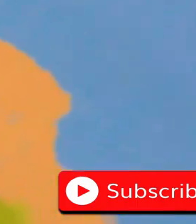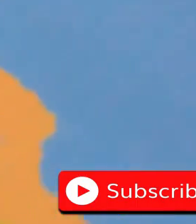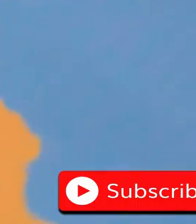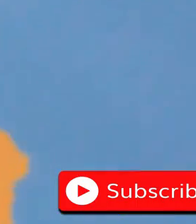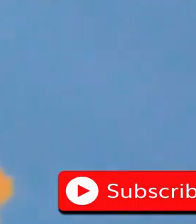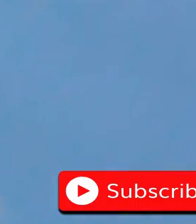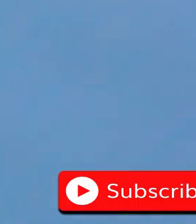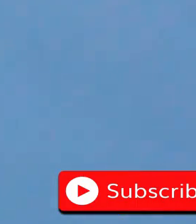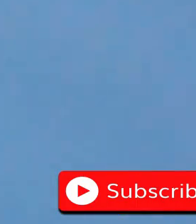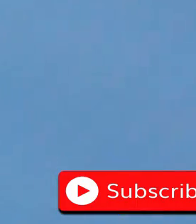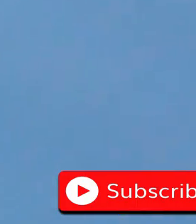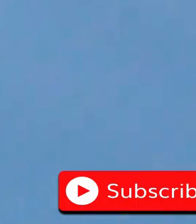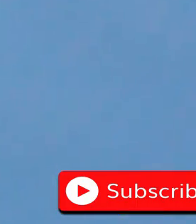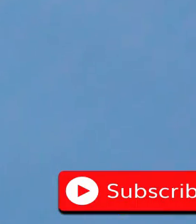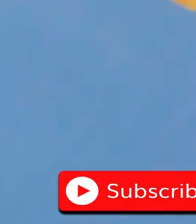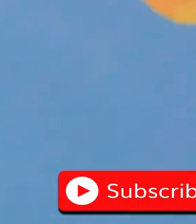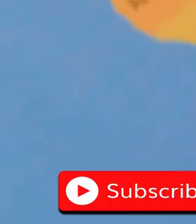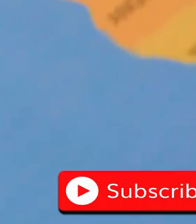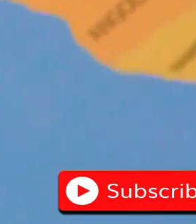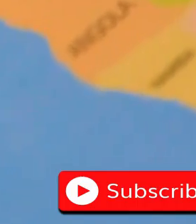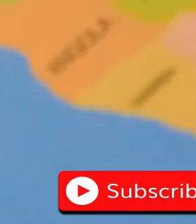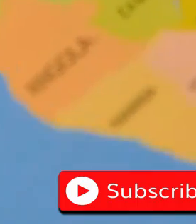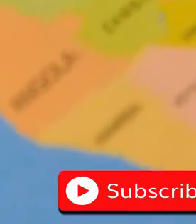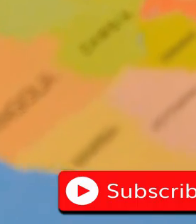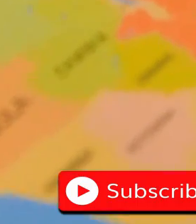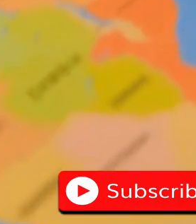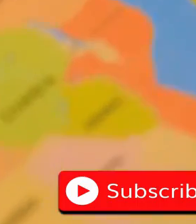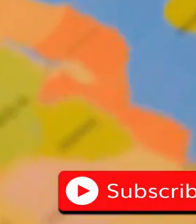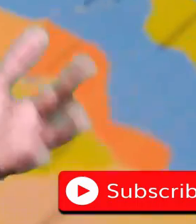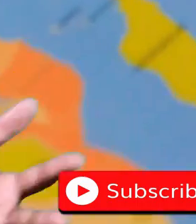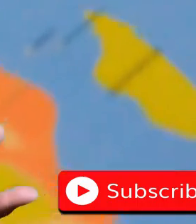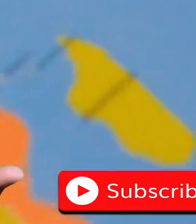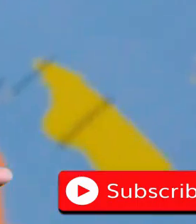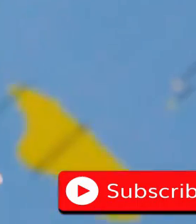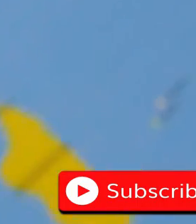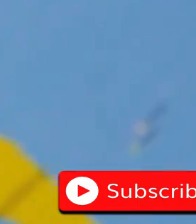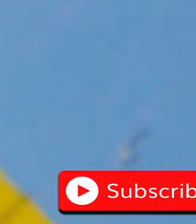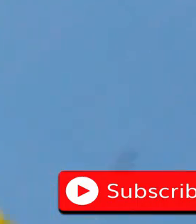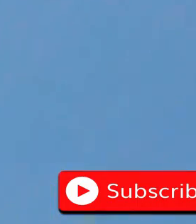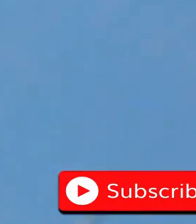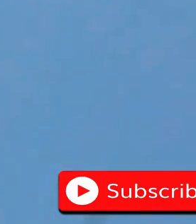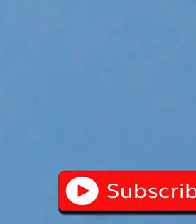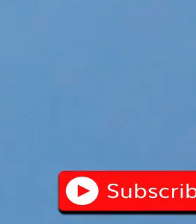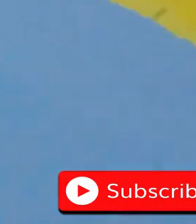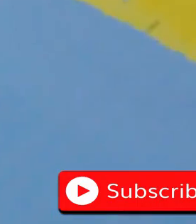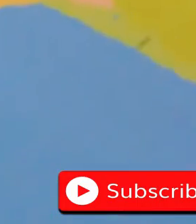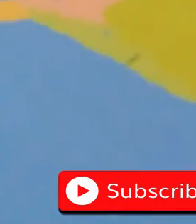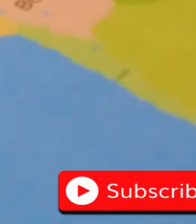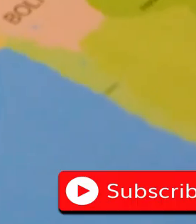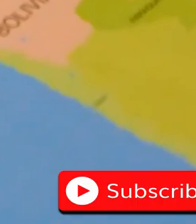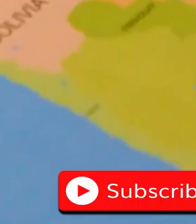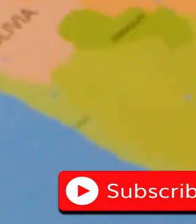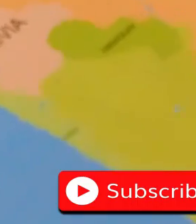is Saturday, we have services from 8:30 right up to 6 p.m. What do you expect to find? We have got the church at